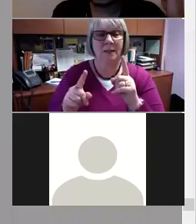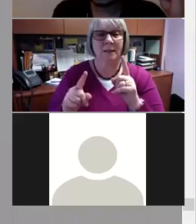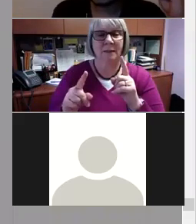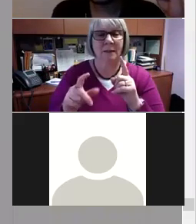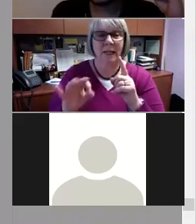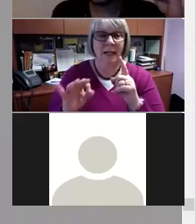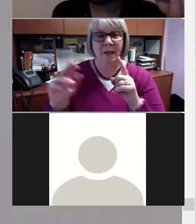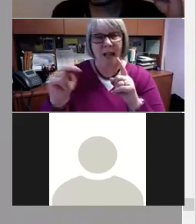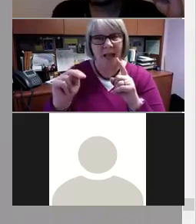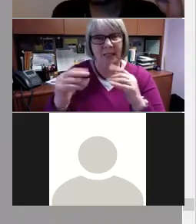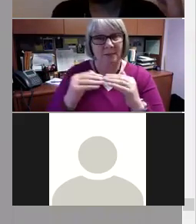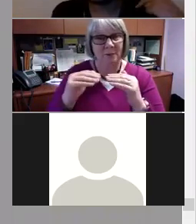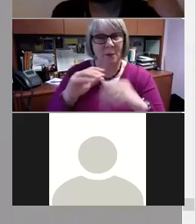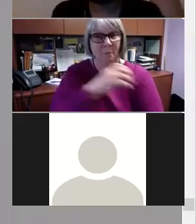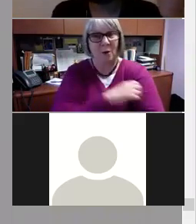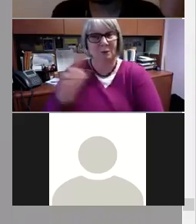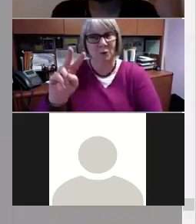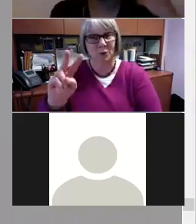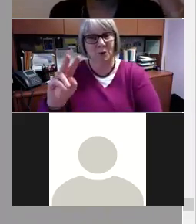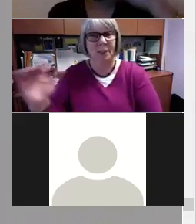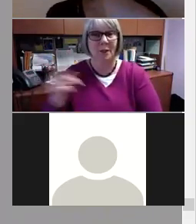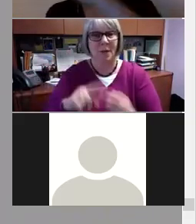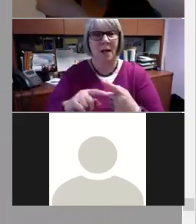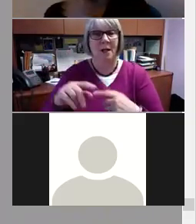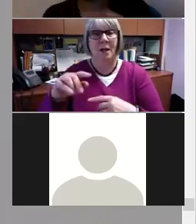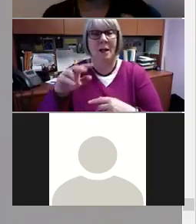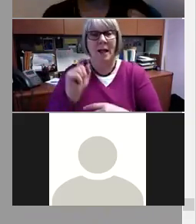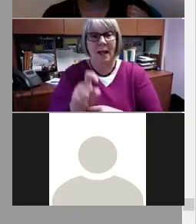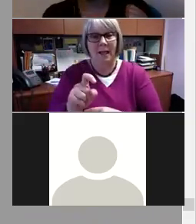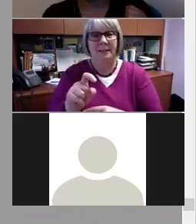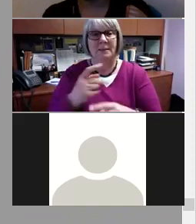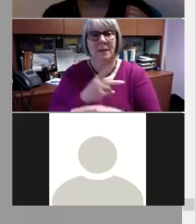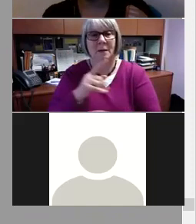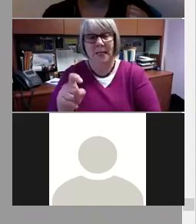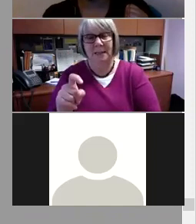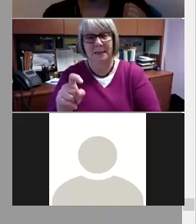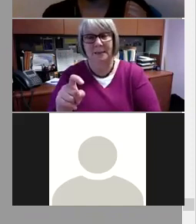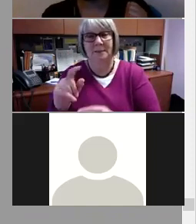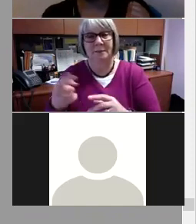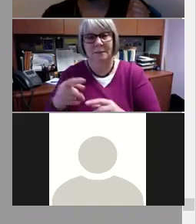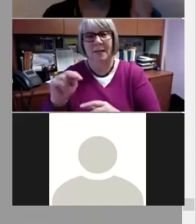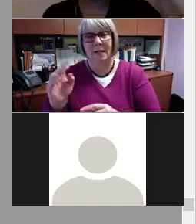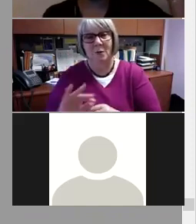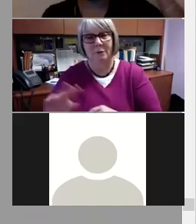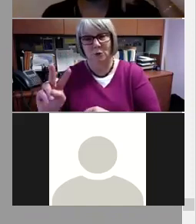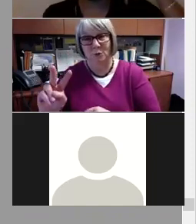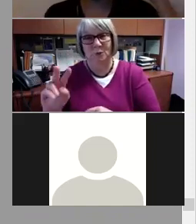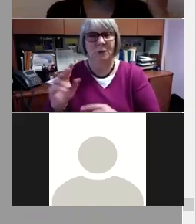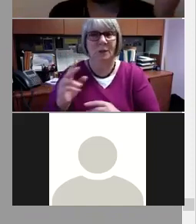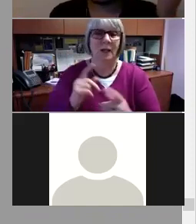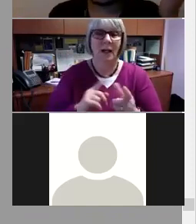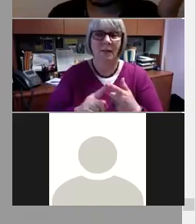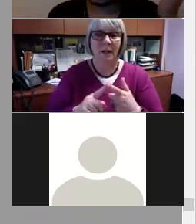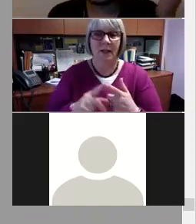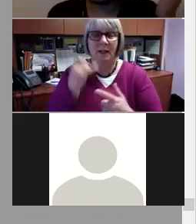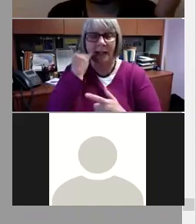2, it returns pow of x times x, comma n by 2. And if it's